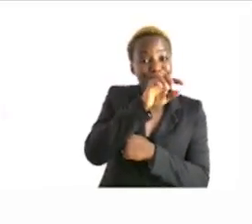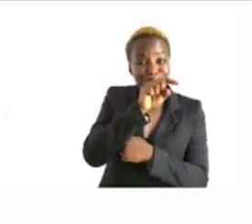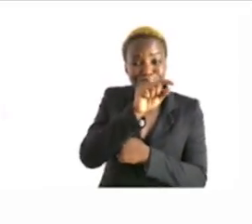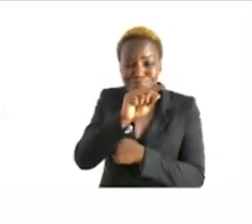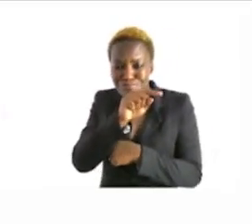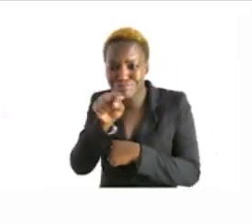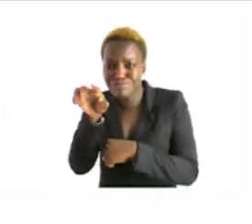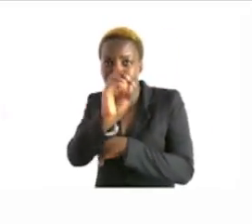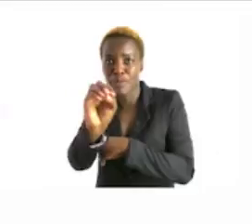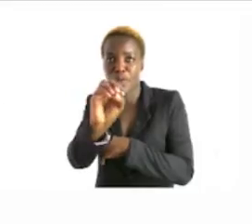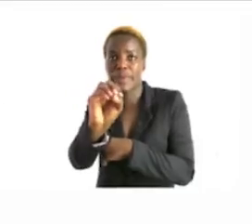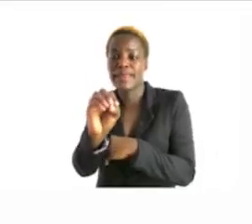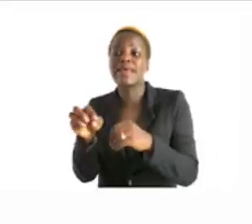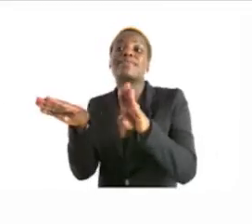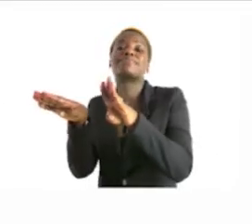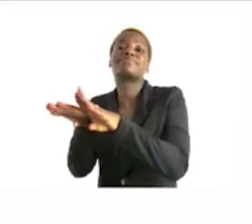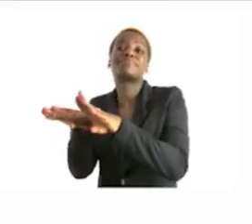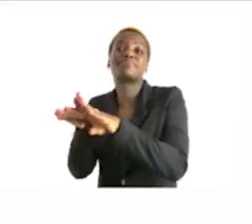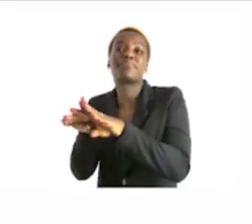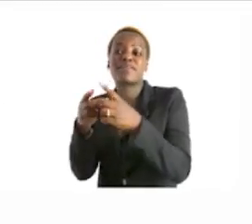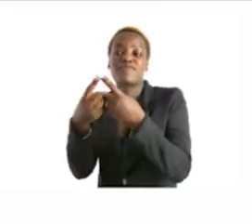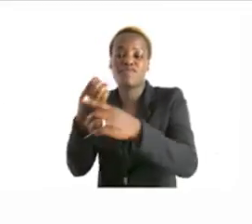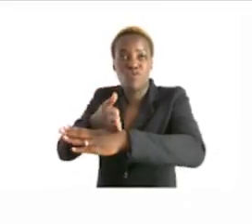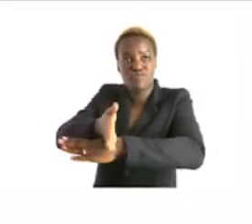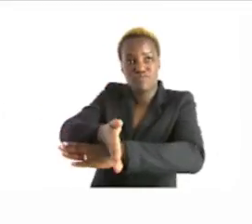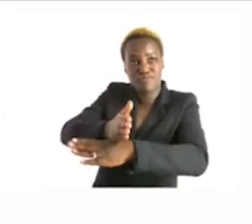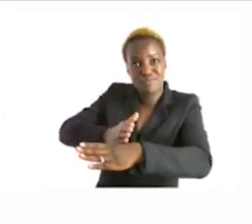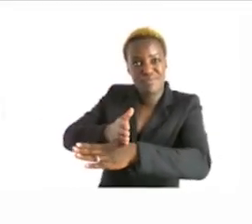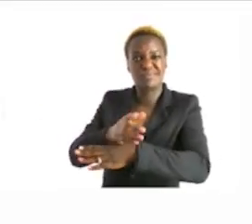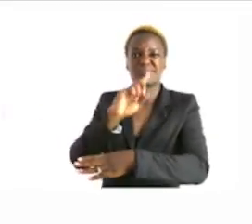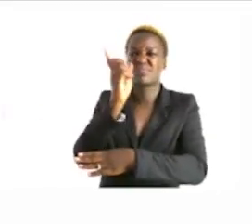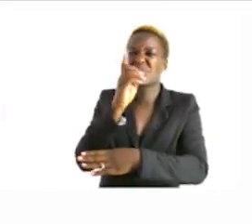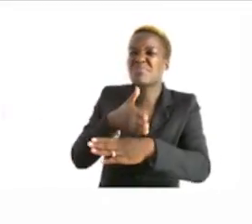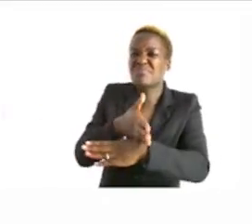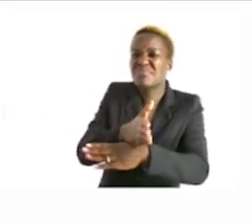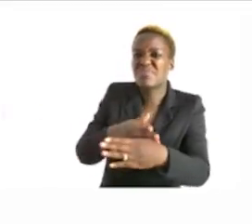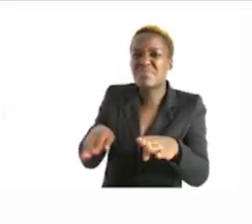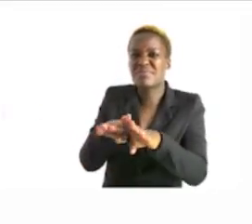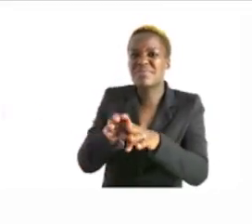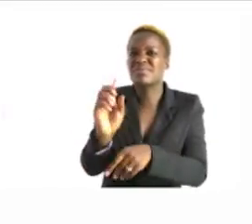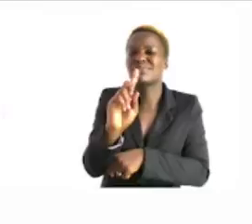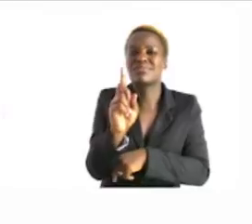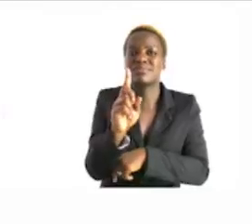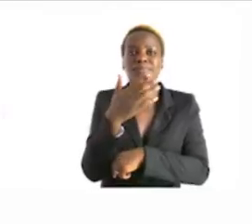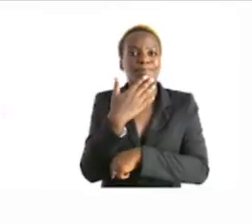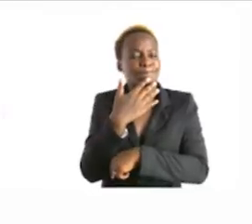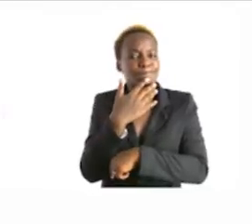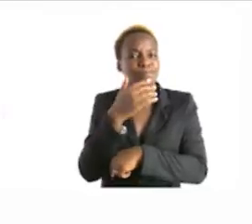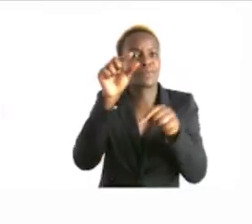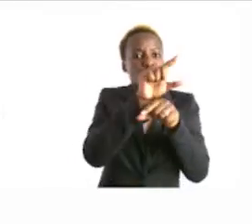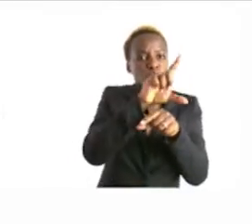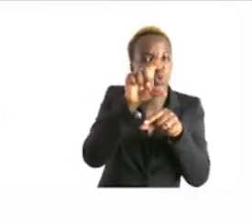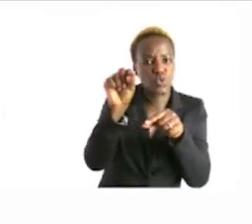made from wood what is made out of wood which of those words will fit